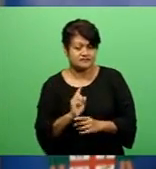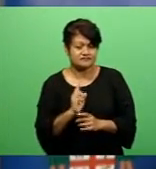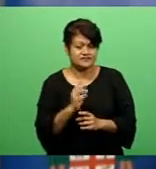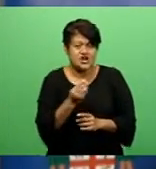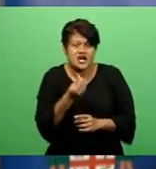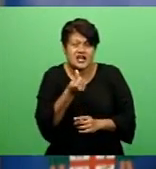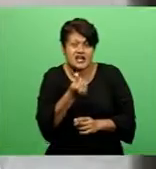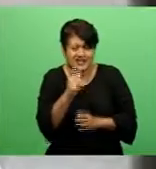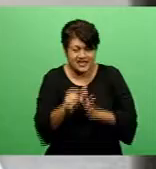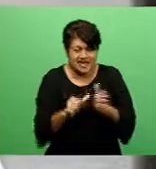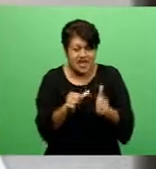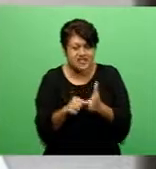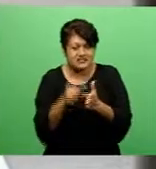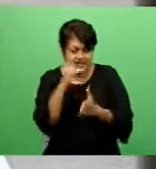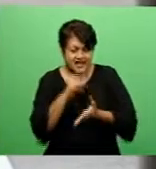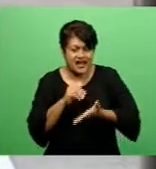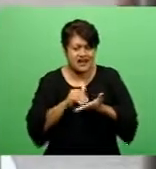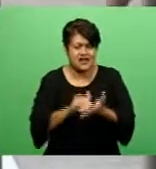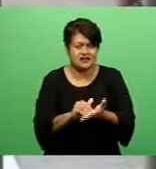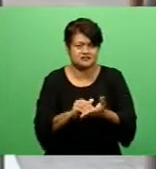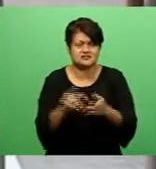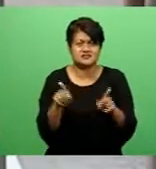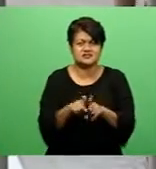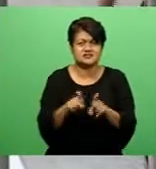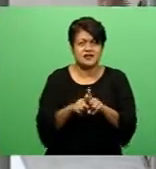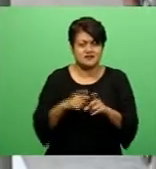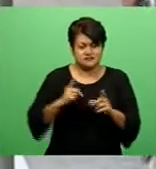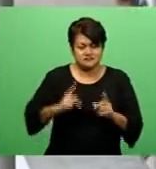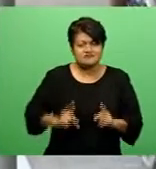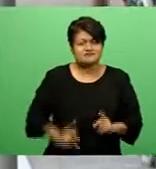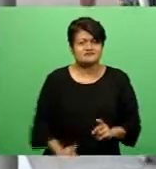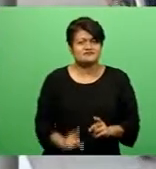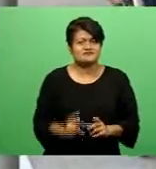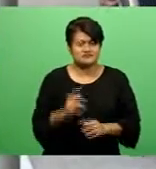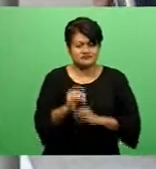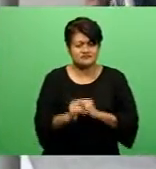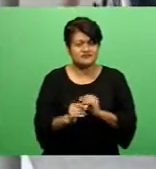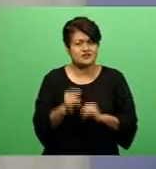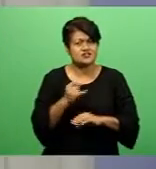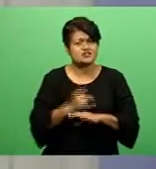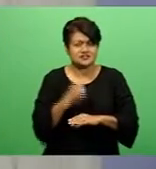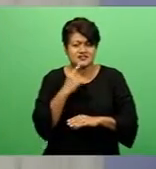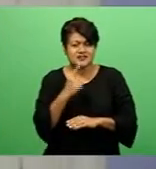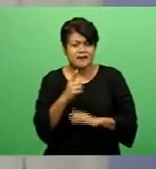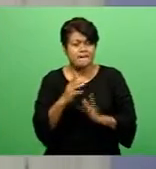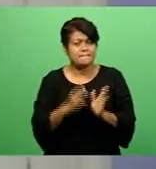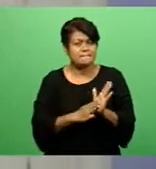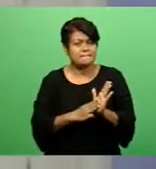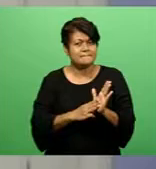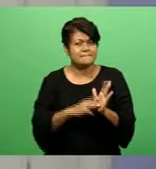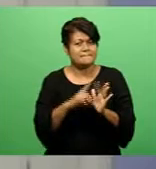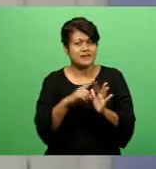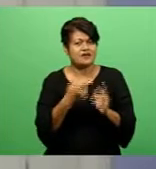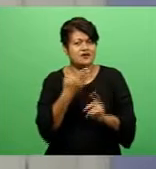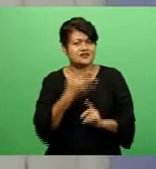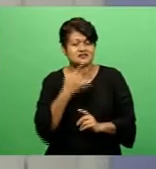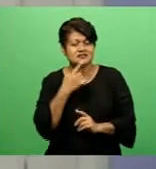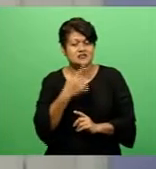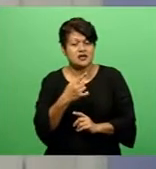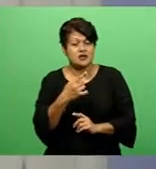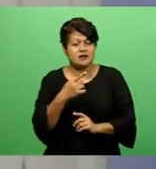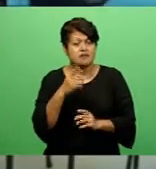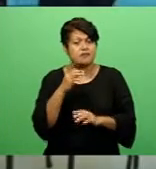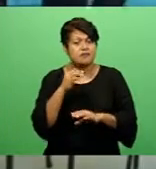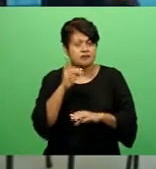build a new one. Spiral Injury Association Manager Mary Roden says persons with disabilities need more